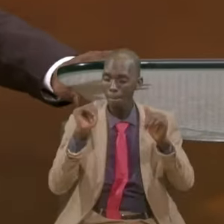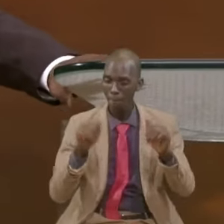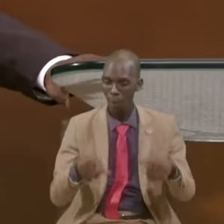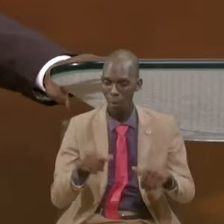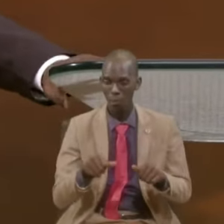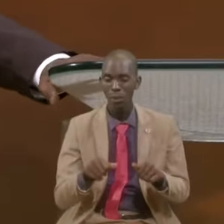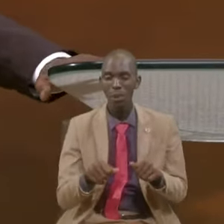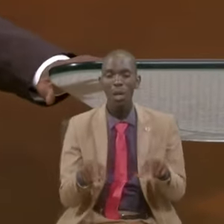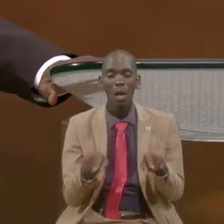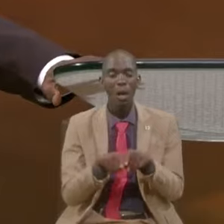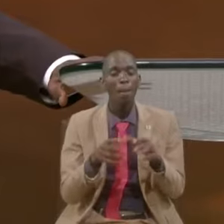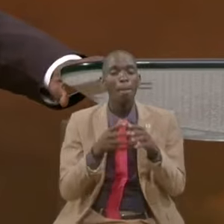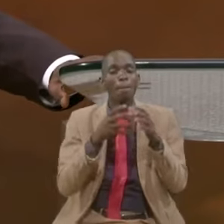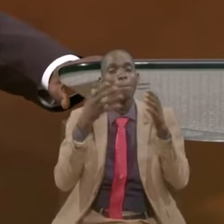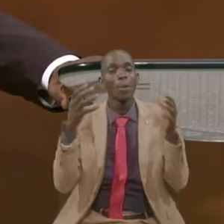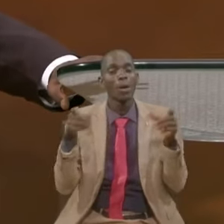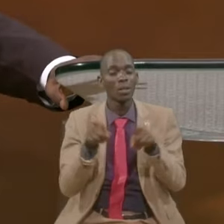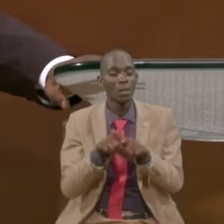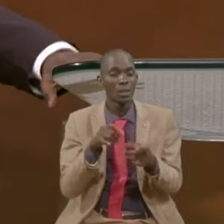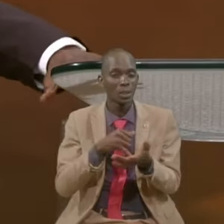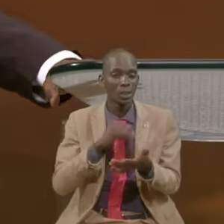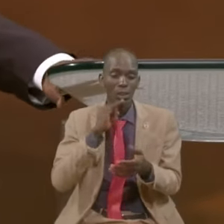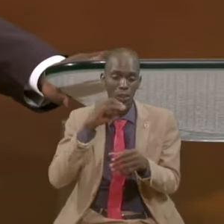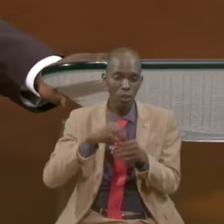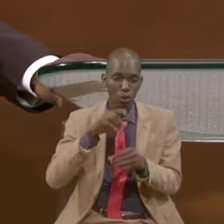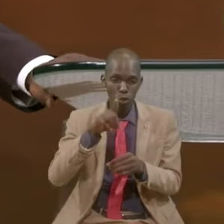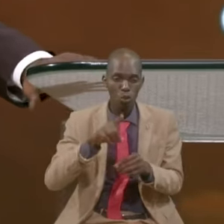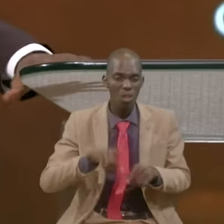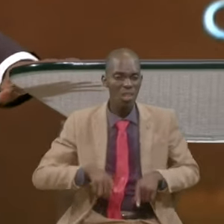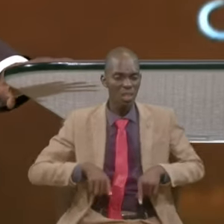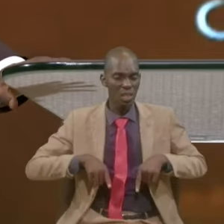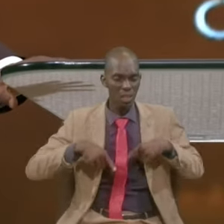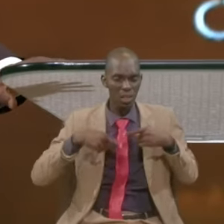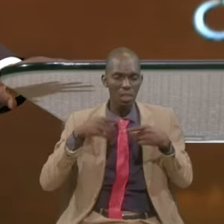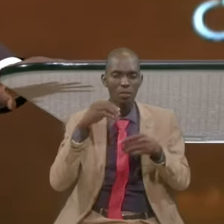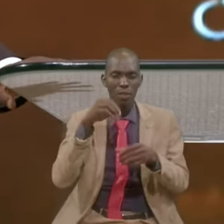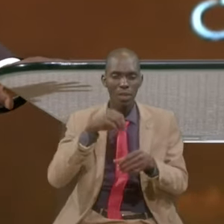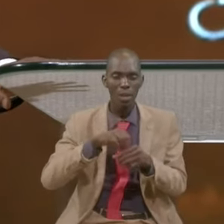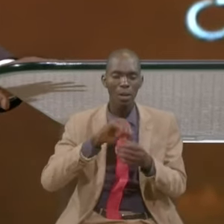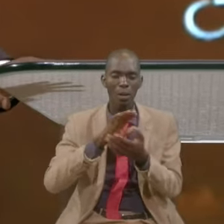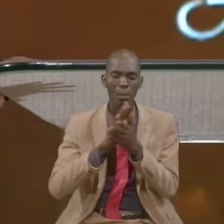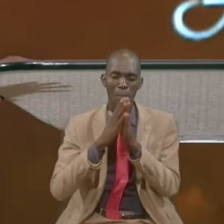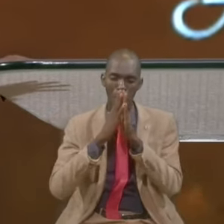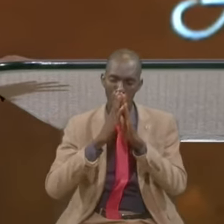you, live in peace with all men, if it